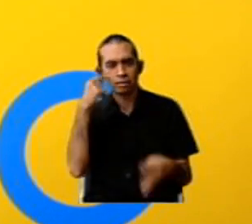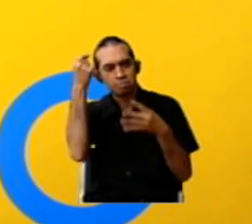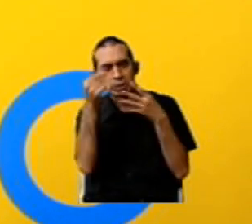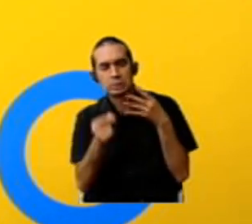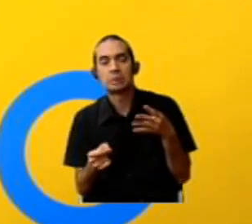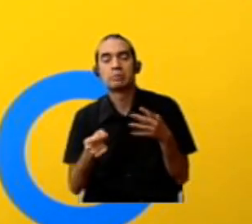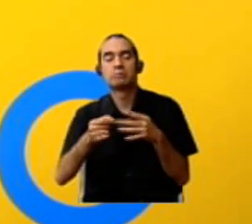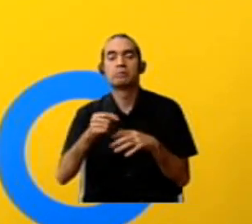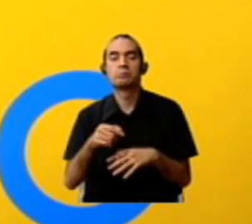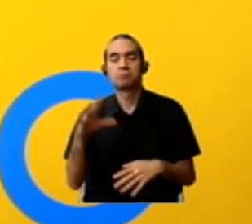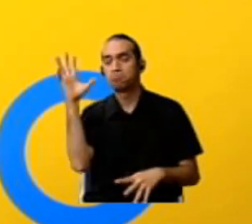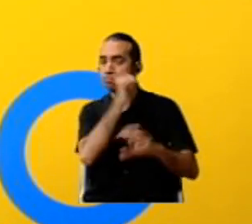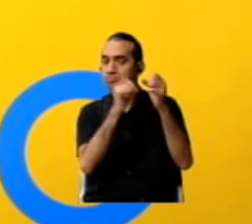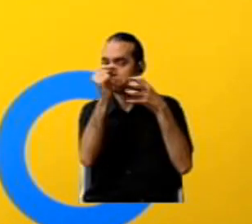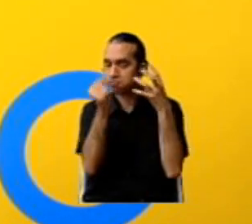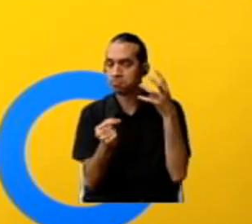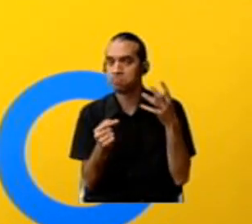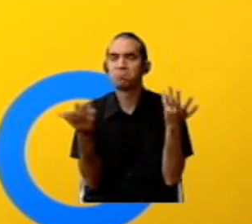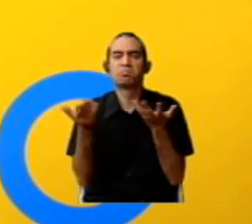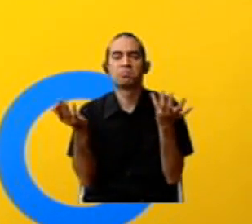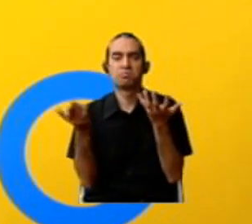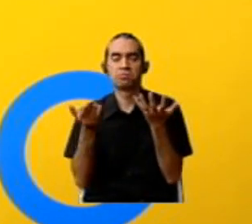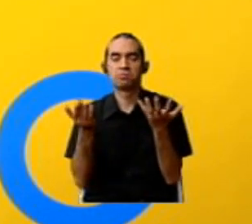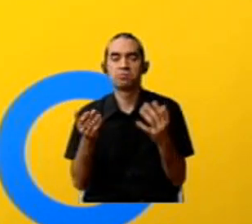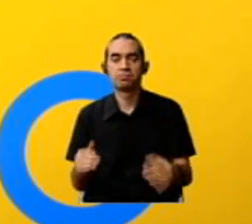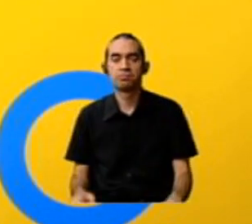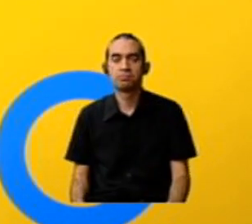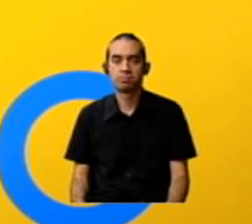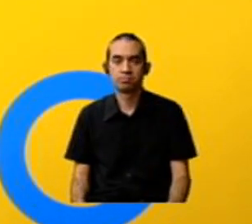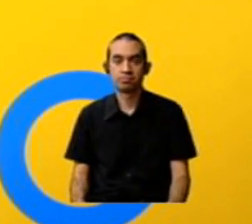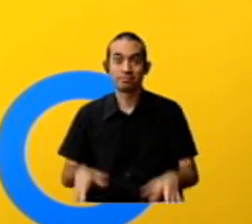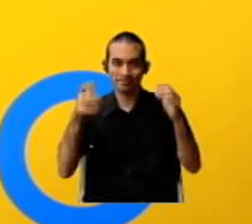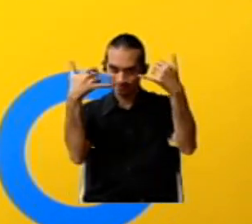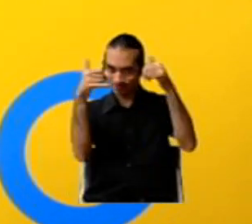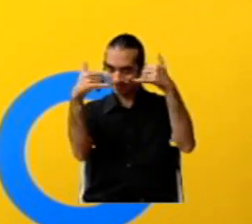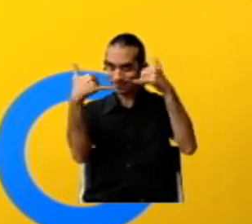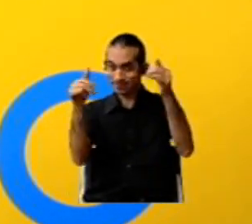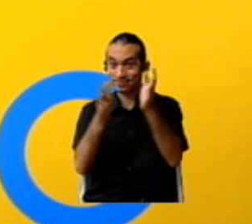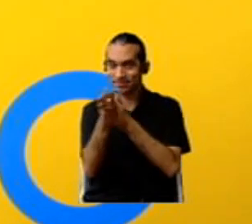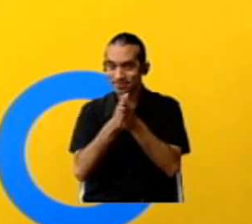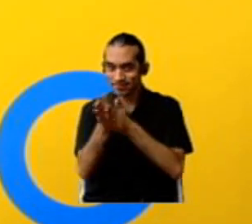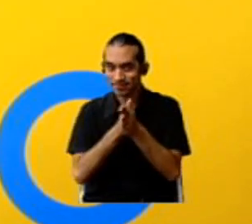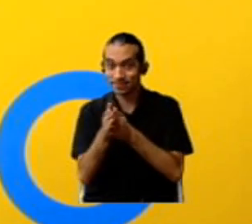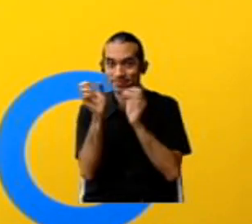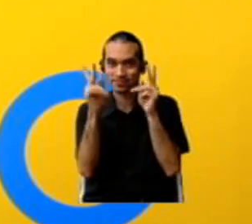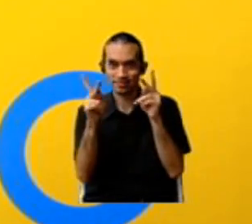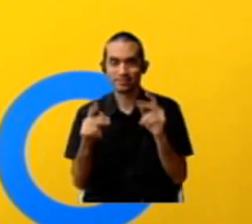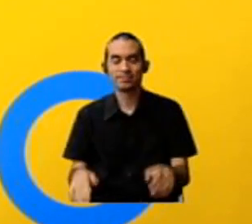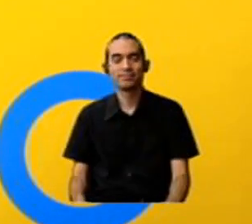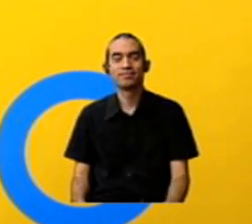symptoms, we have a game. We have a game, okay?